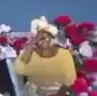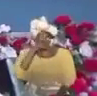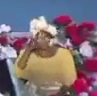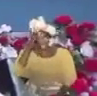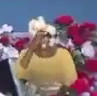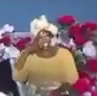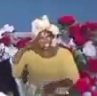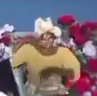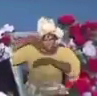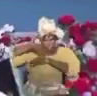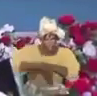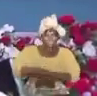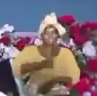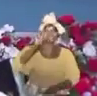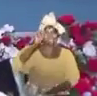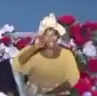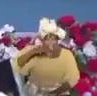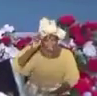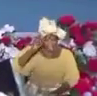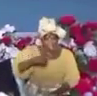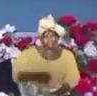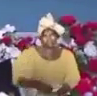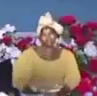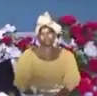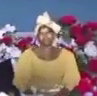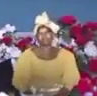around families and territories, yes, sir.